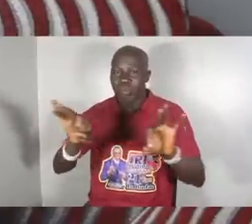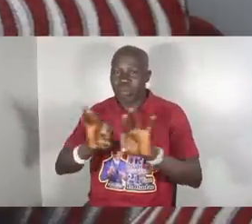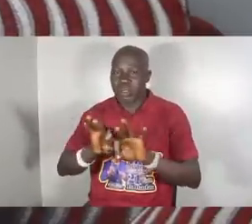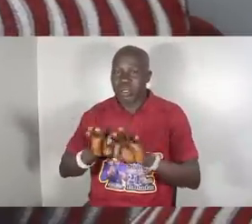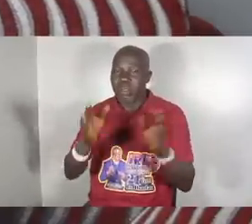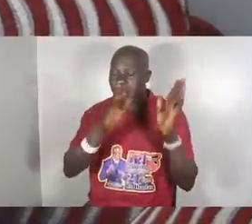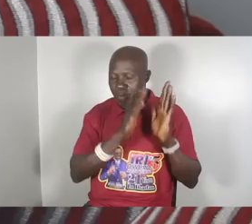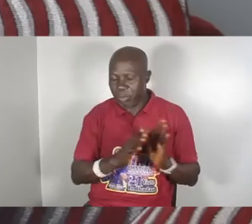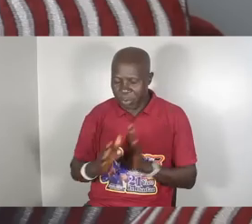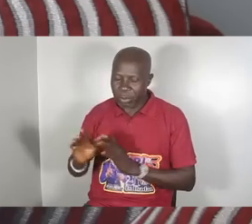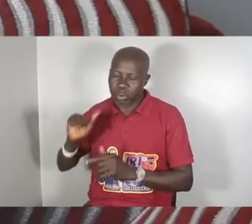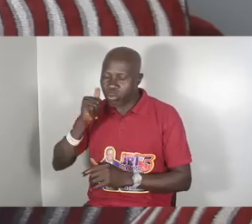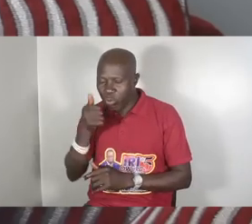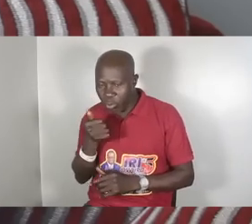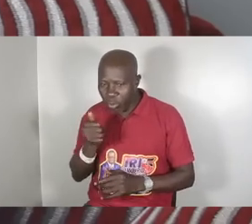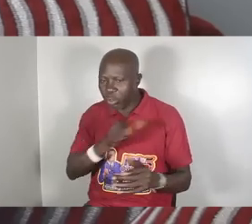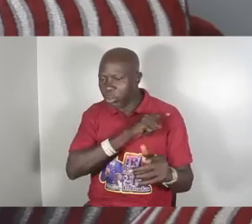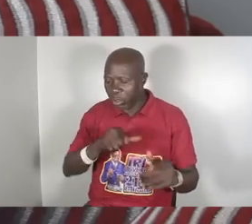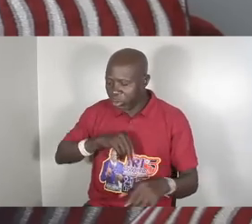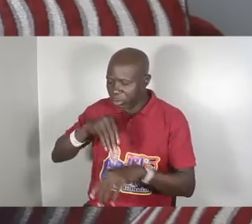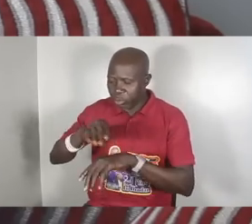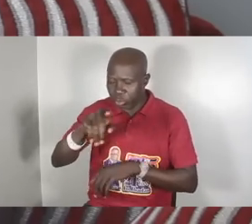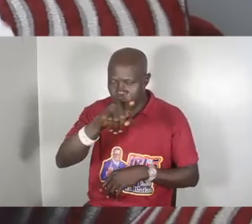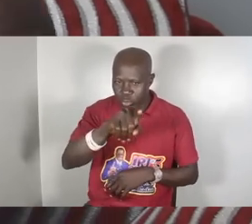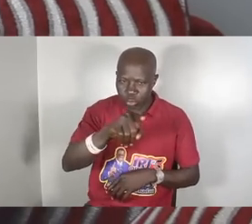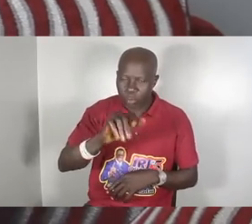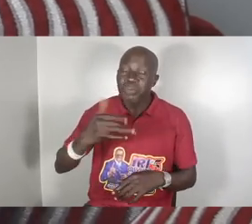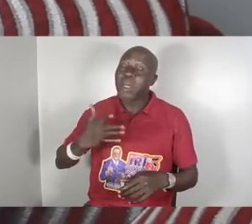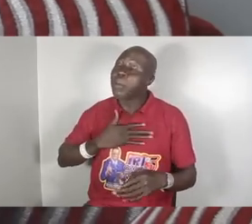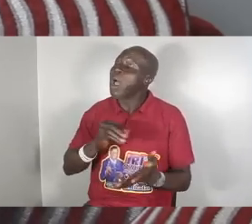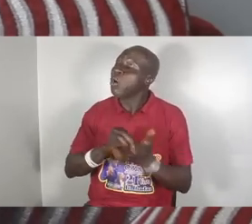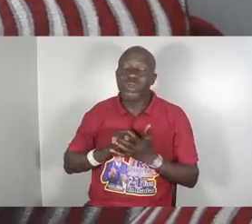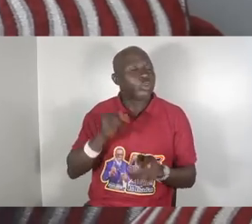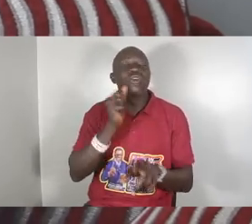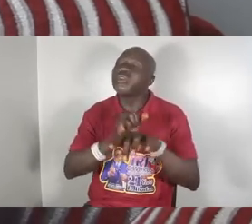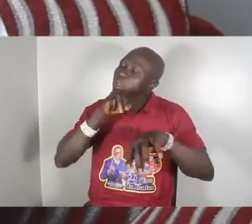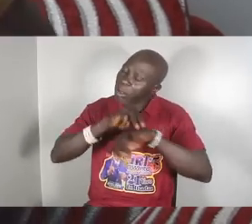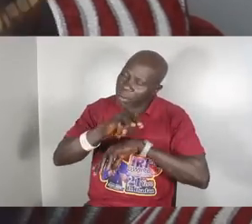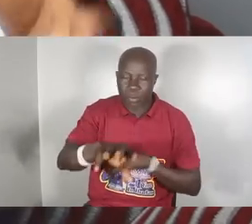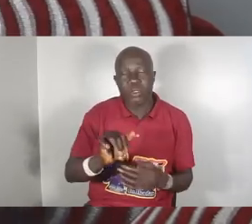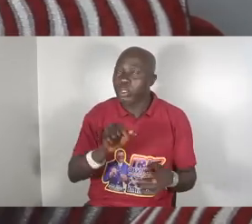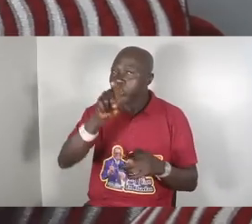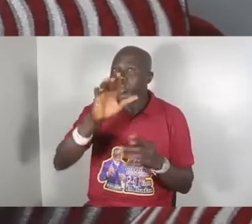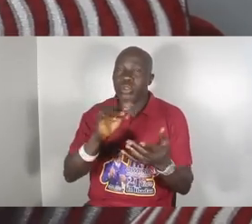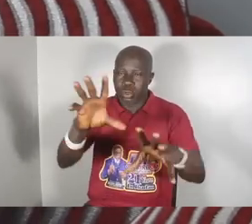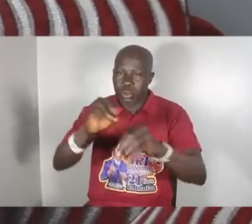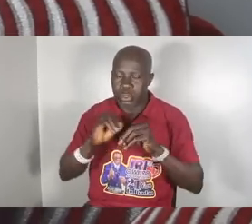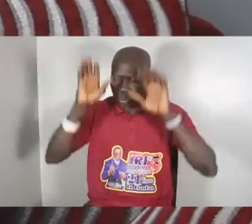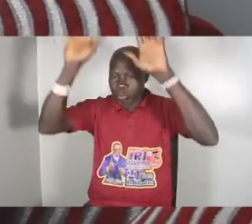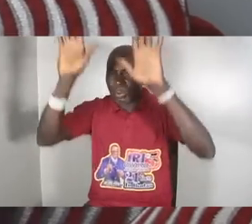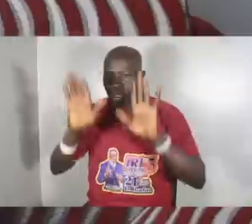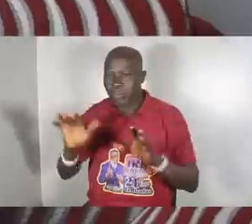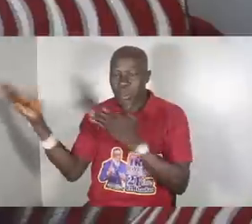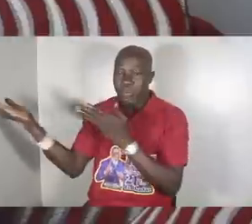important e mura fola get prepared for tomorrow oluwa mi si o the lord send me to you dominican jesus my she ko ori ya lo you have to receive it oh